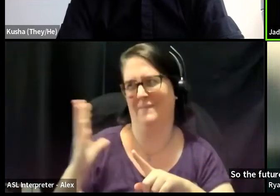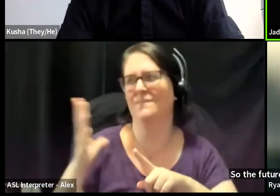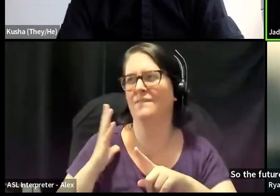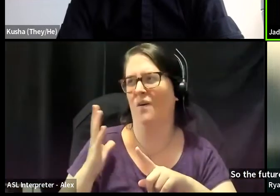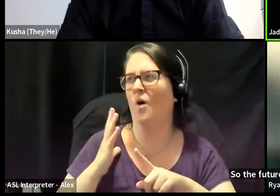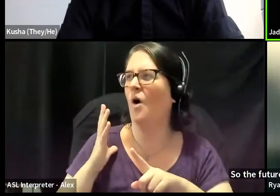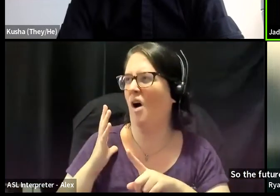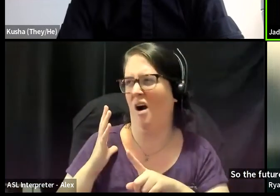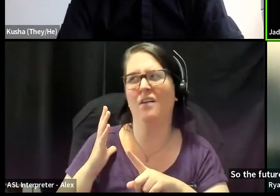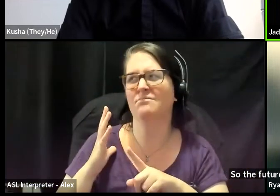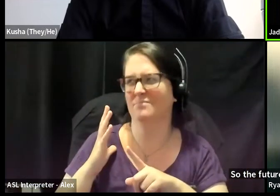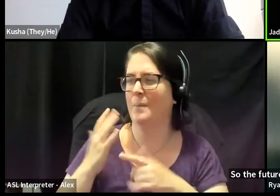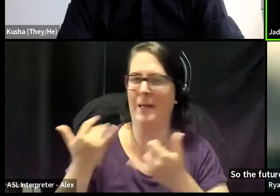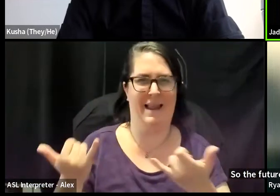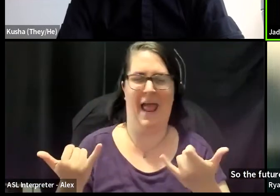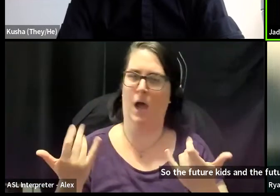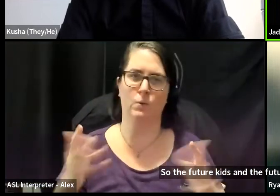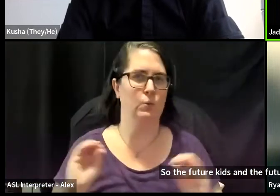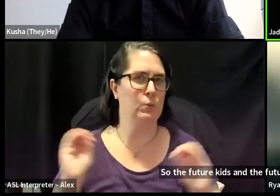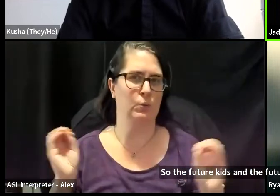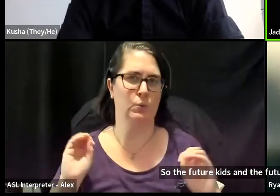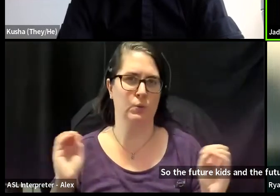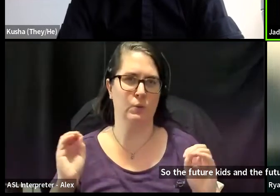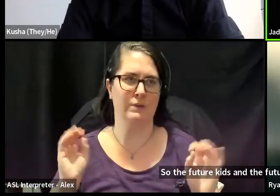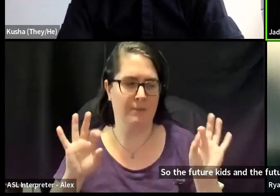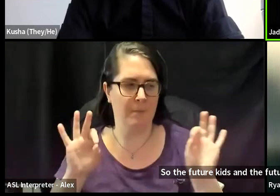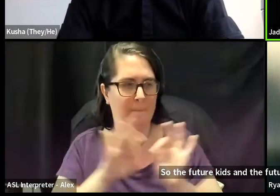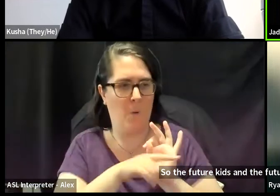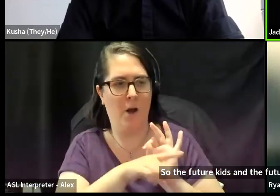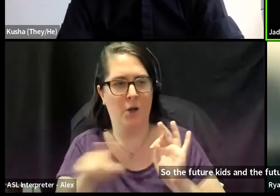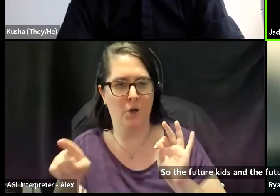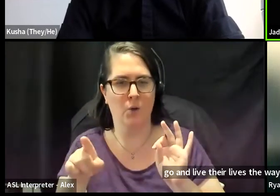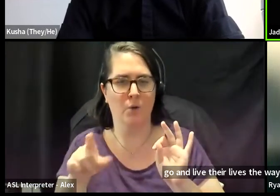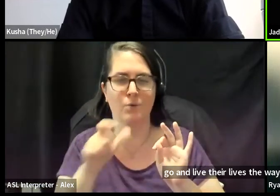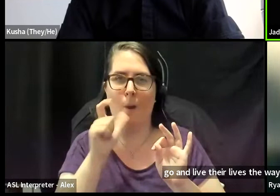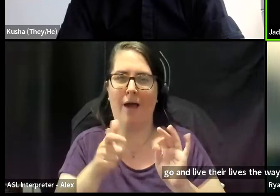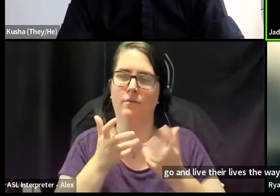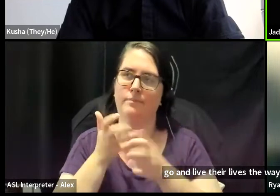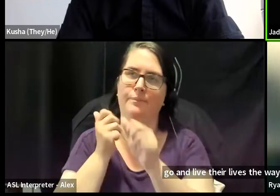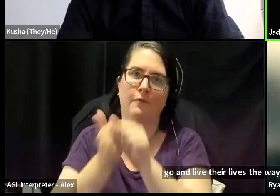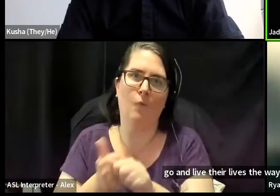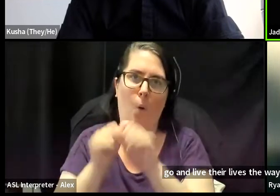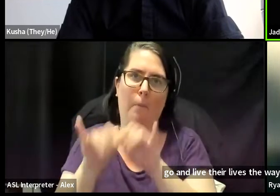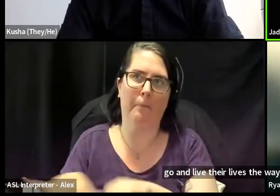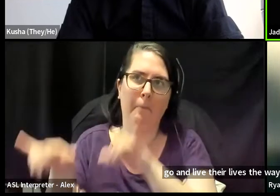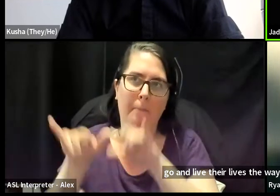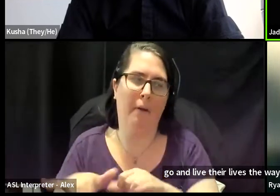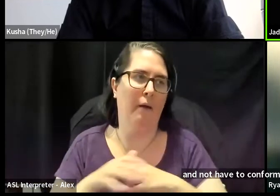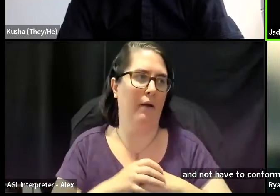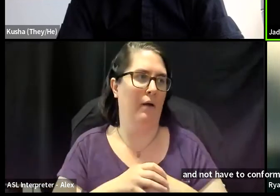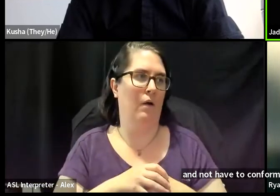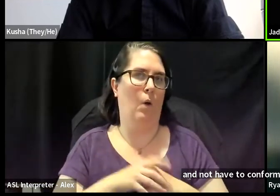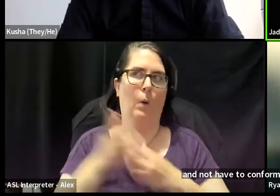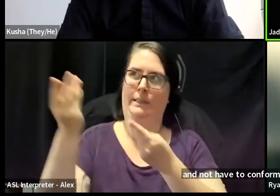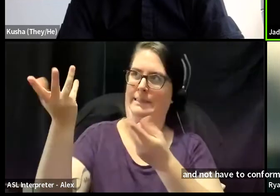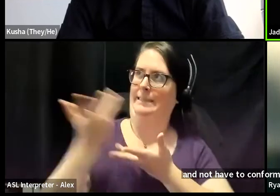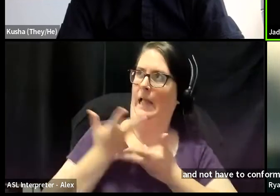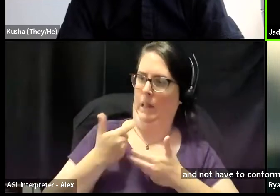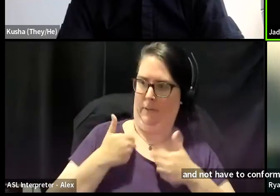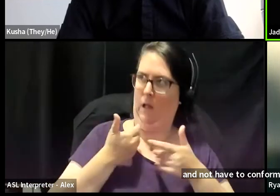that they want to live, and not have to conform or do what other people told them to